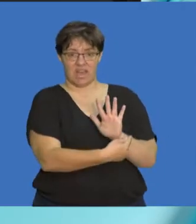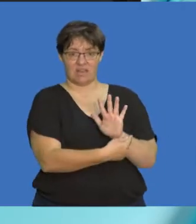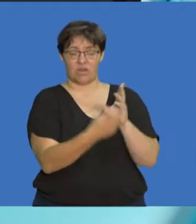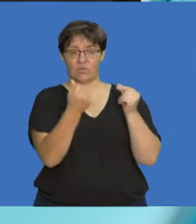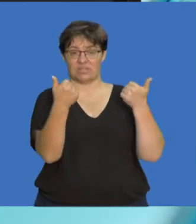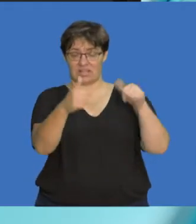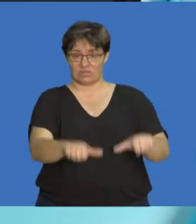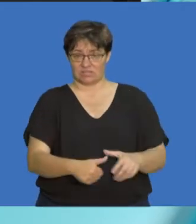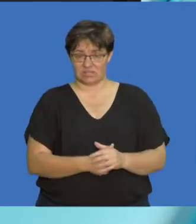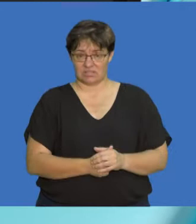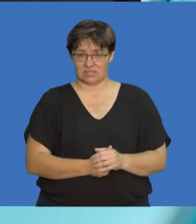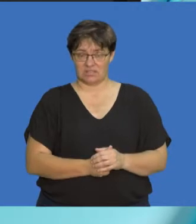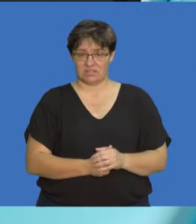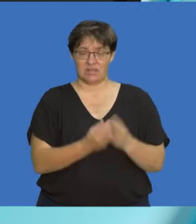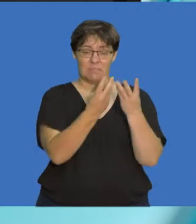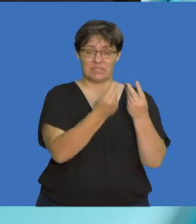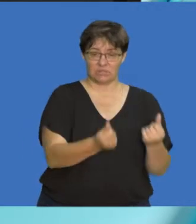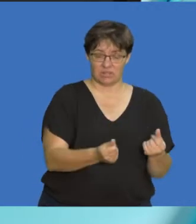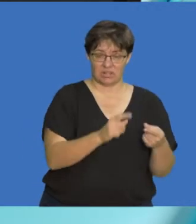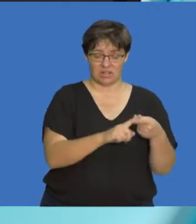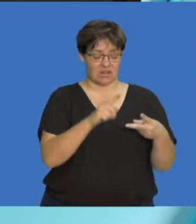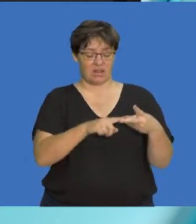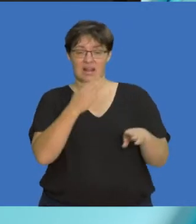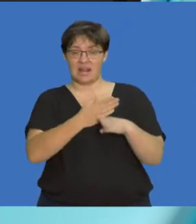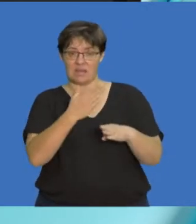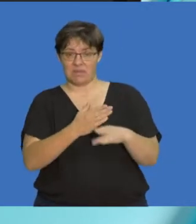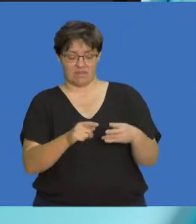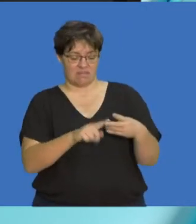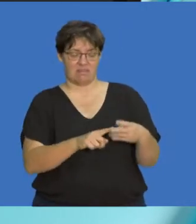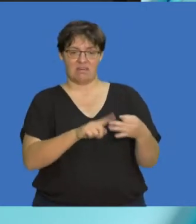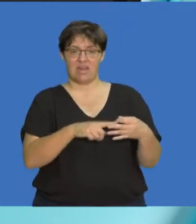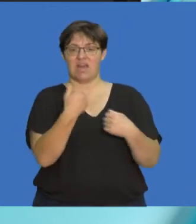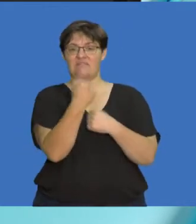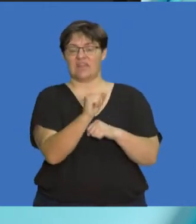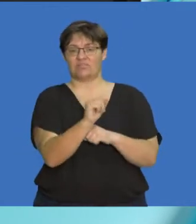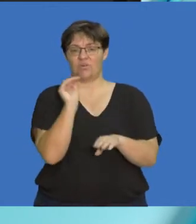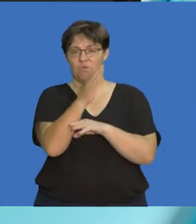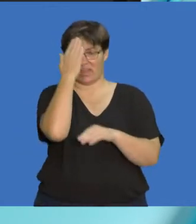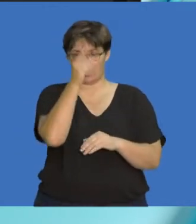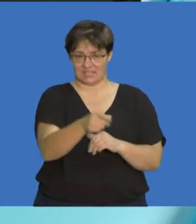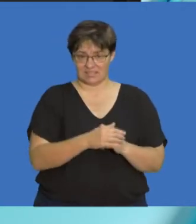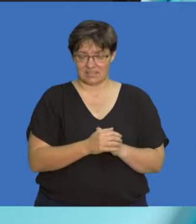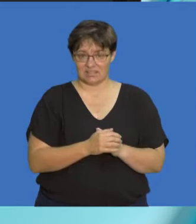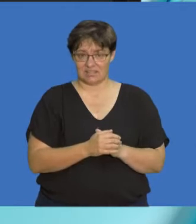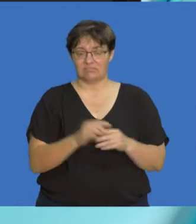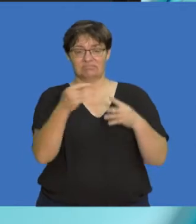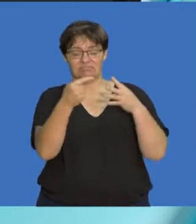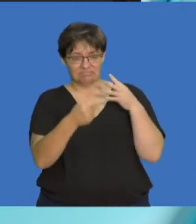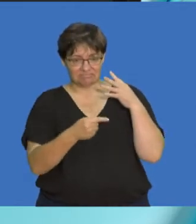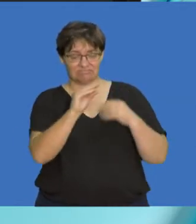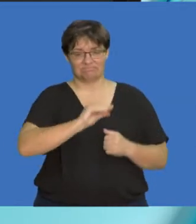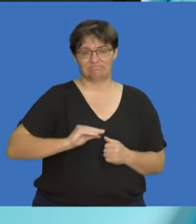accounts, namely material, labor, and factory overheads, those are assigned